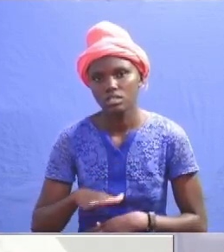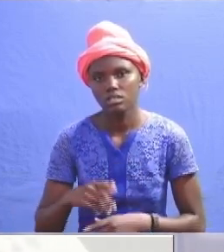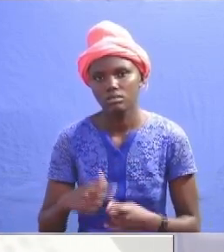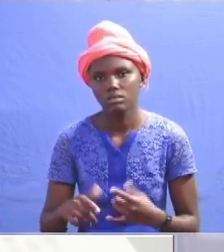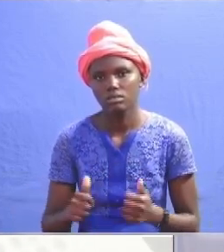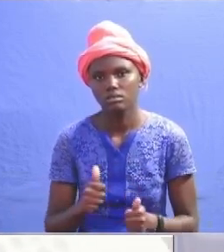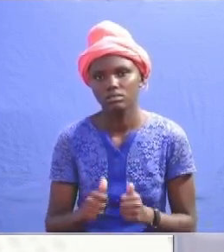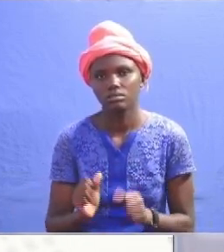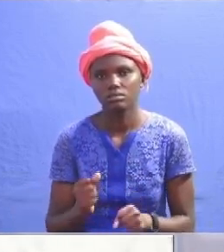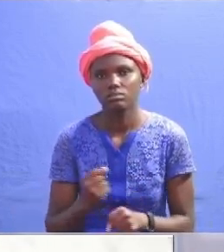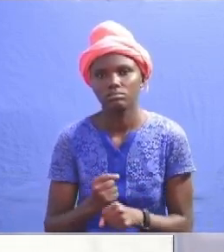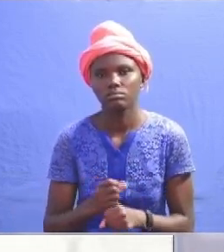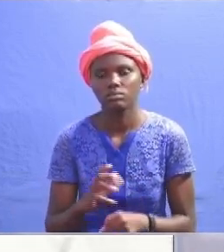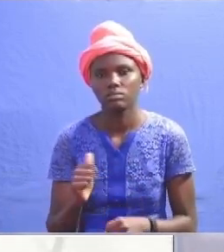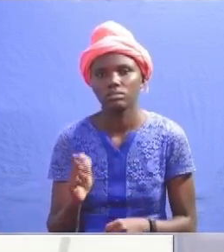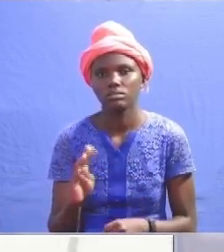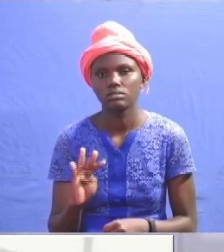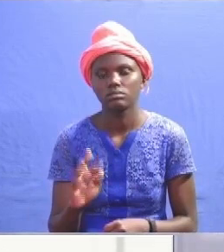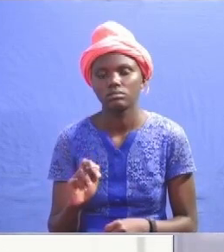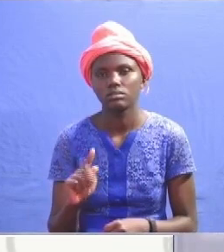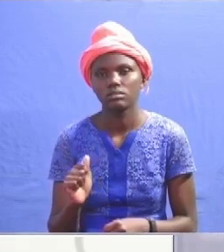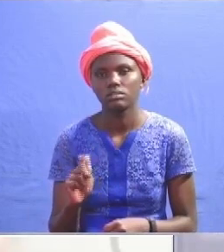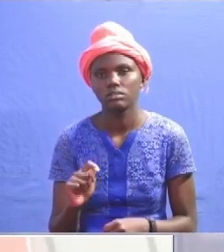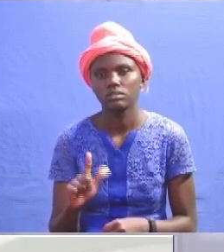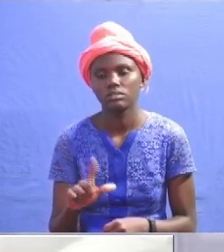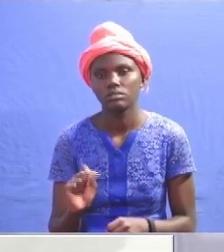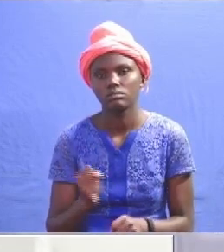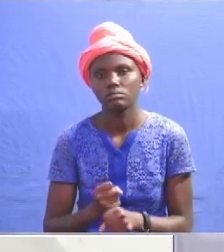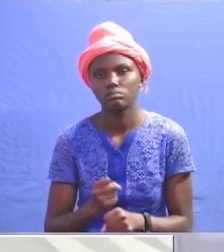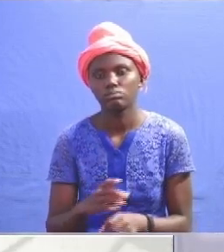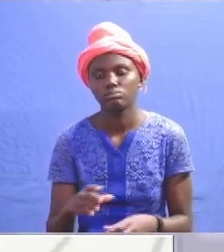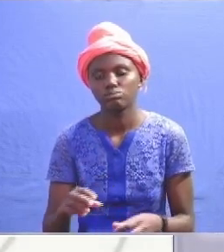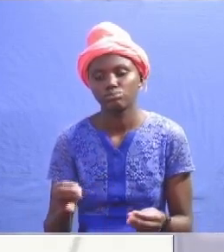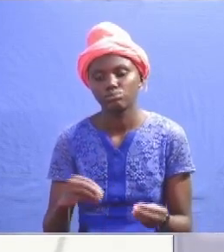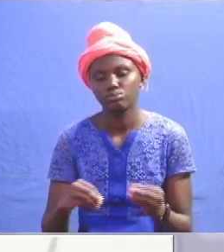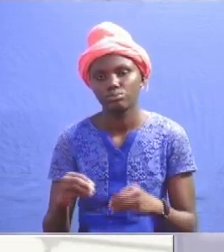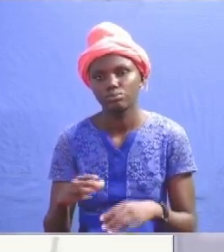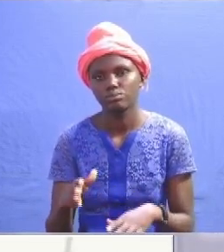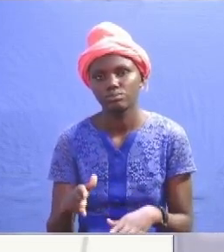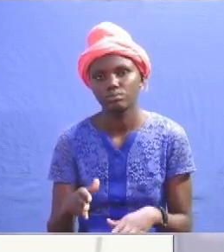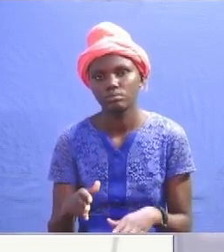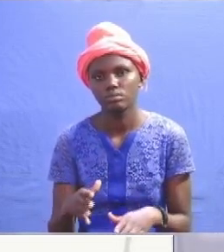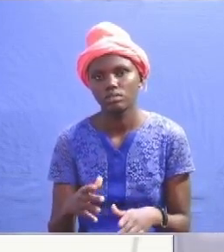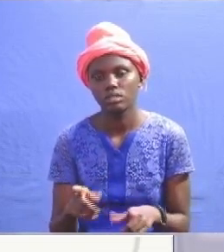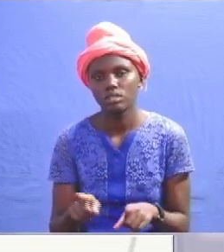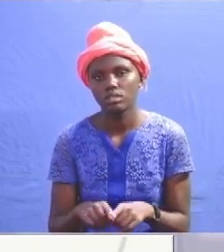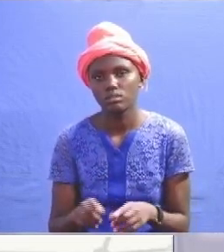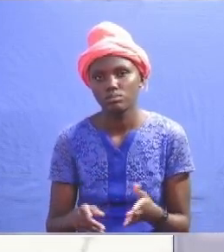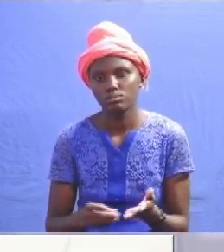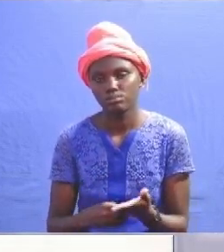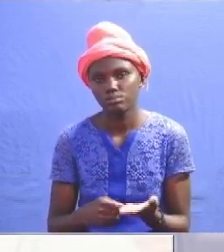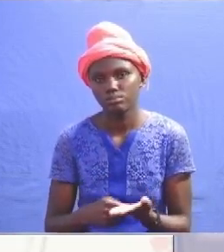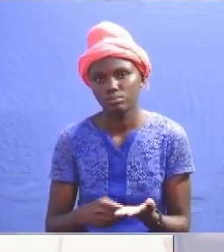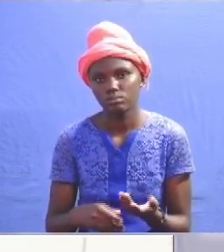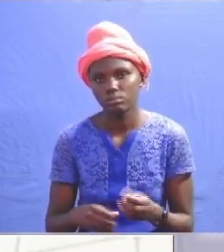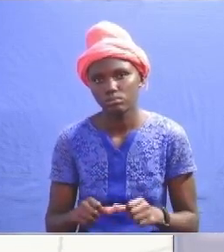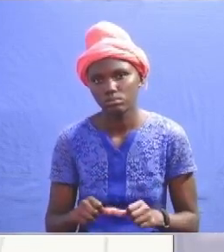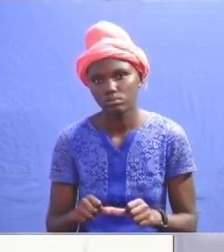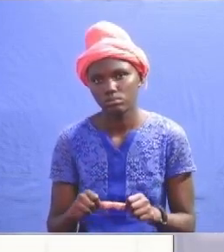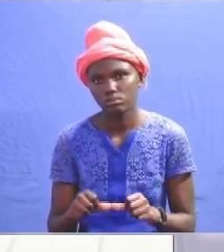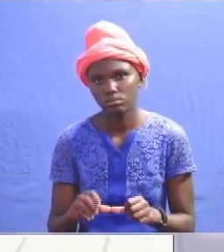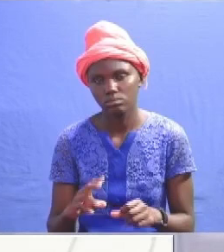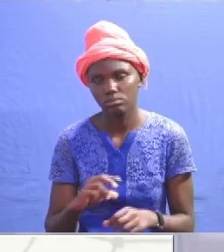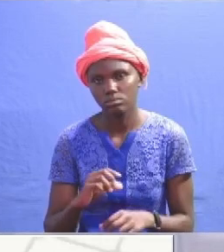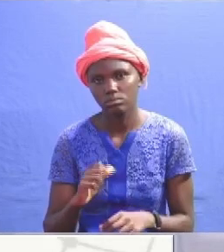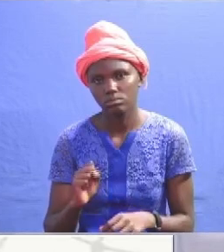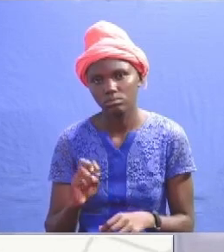Innovation, Abdallah Hussein, during the launch of the National Dialogue on Genetically Modified Organisms,